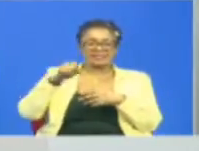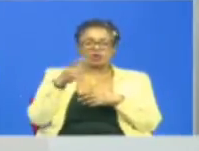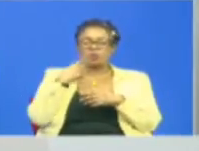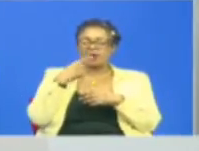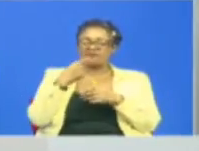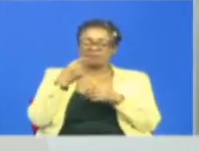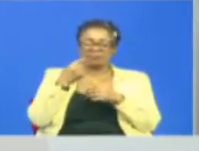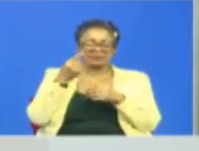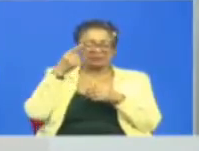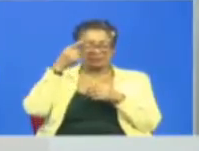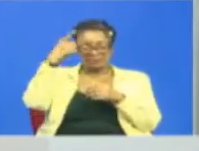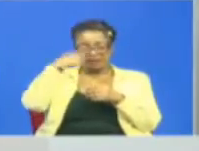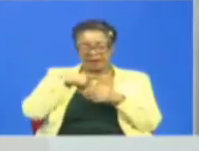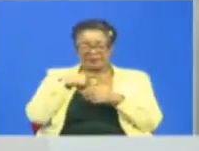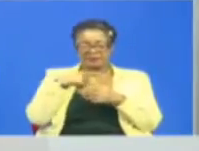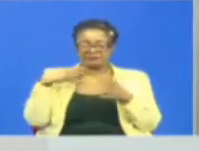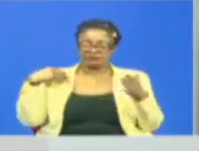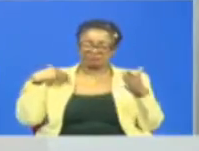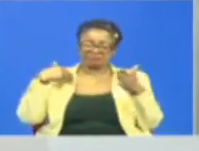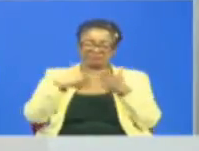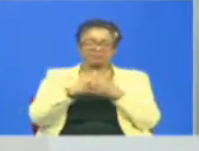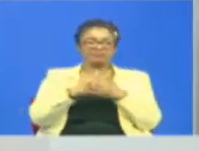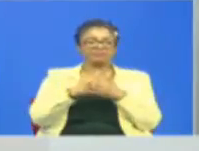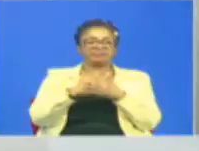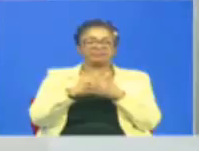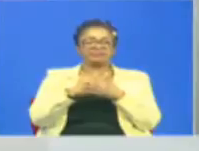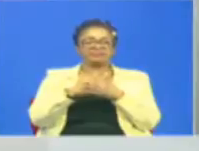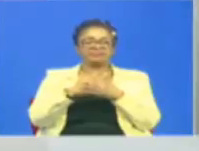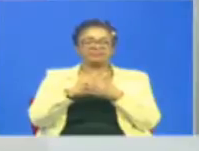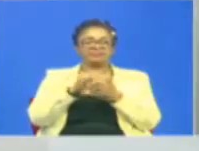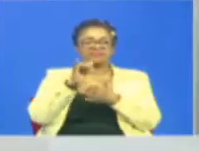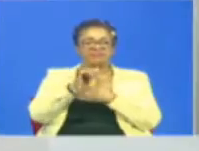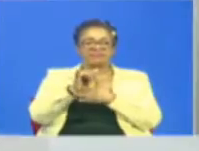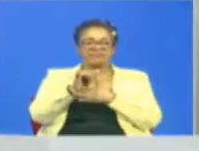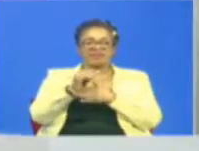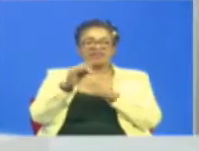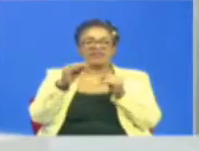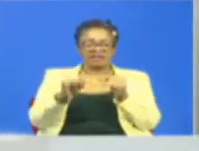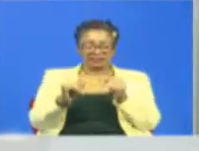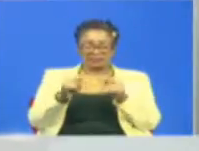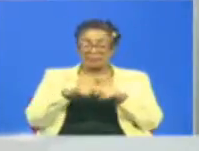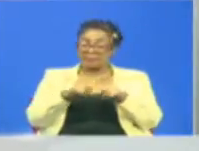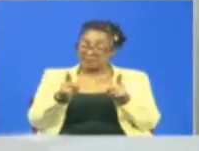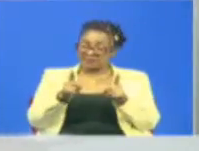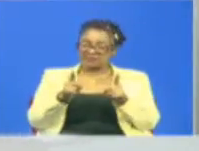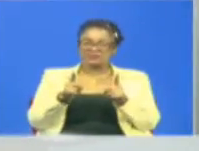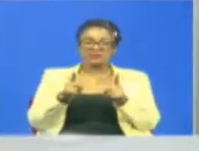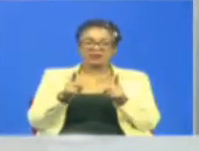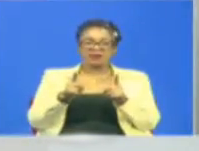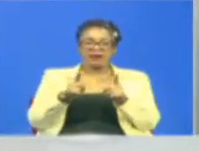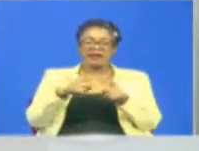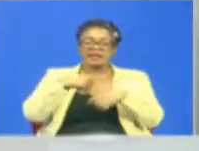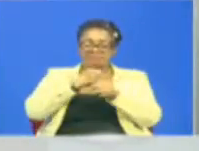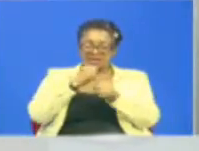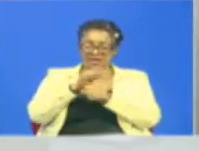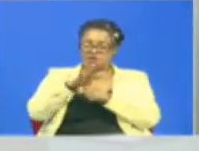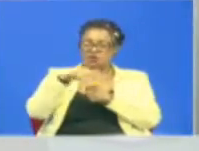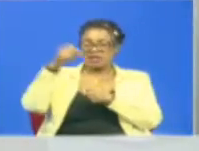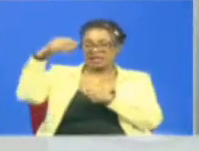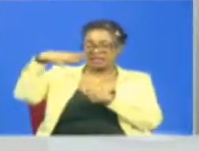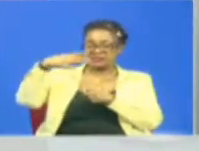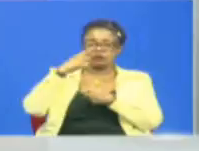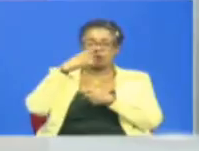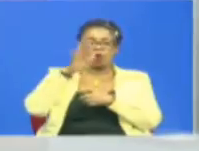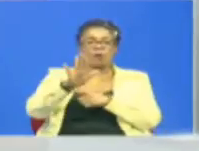darkness for over a decade. He may lack the sense of sight, but he lights up your home nonetheless.